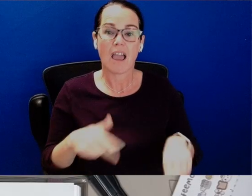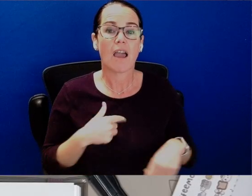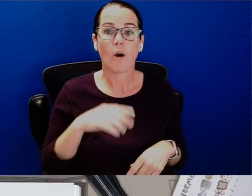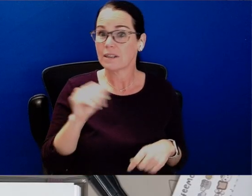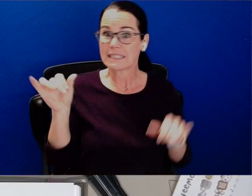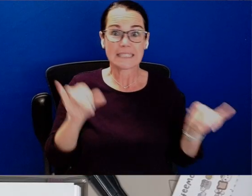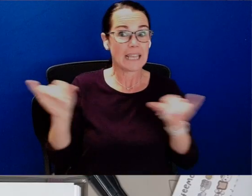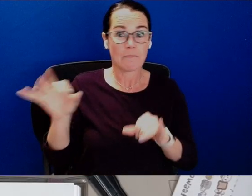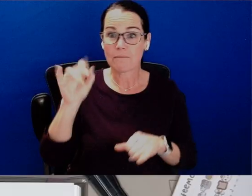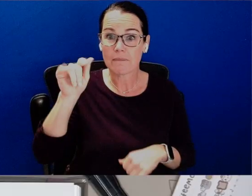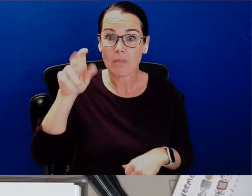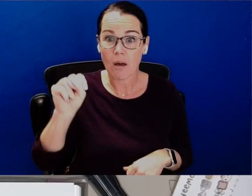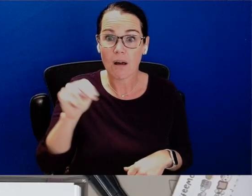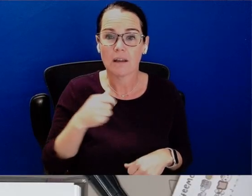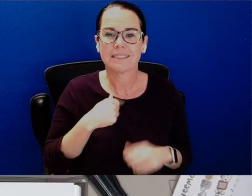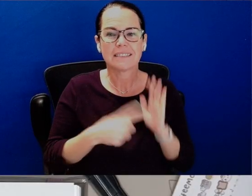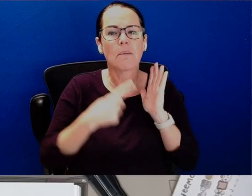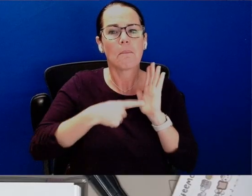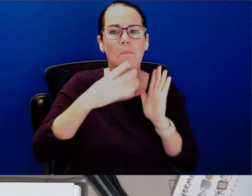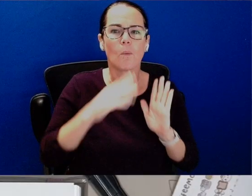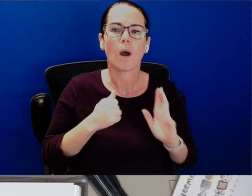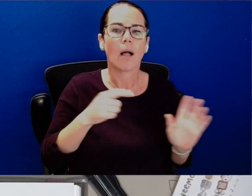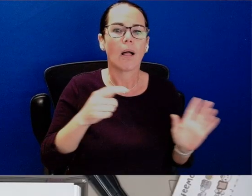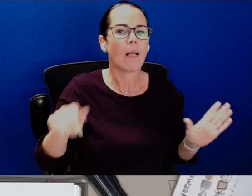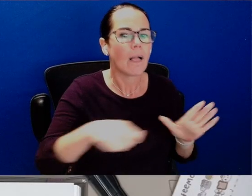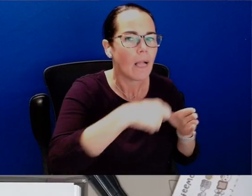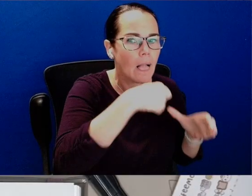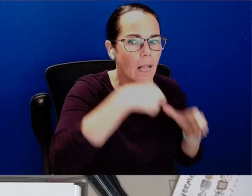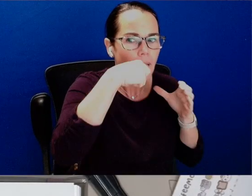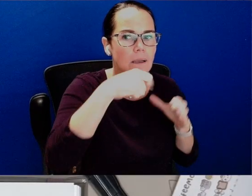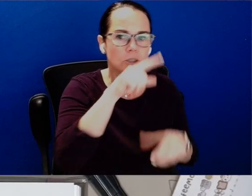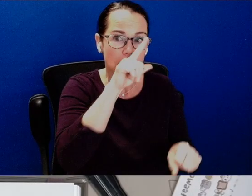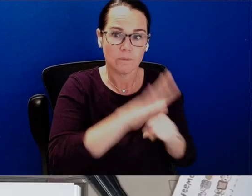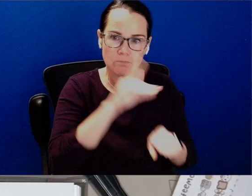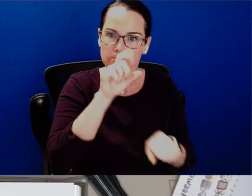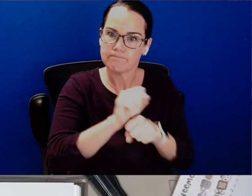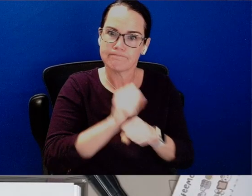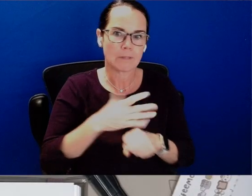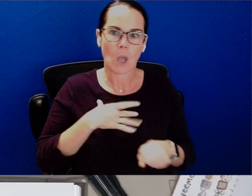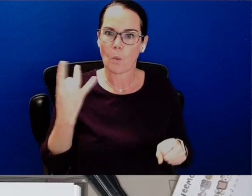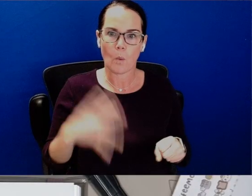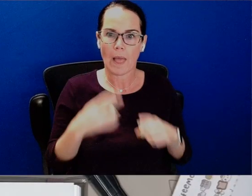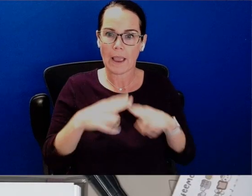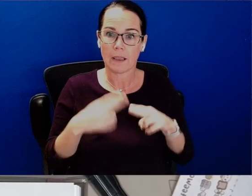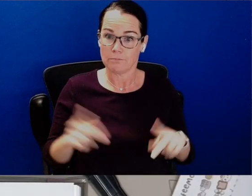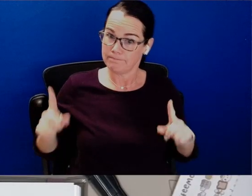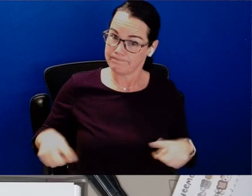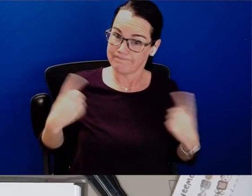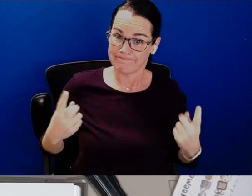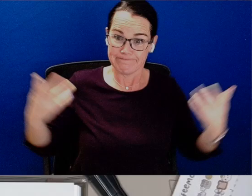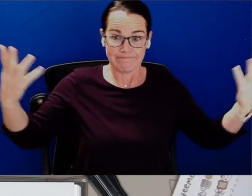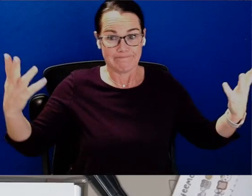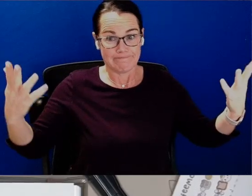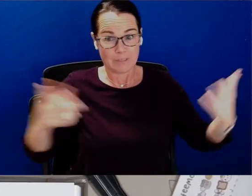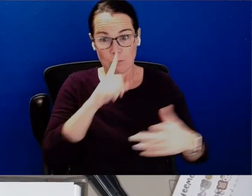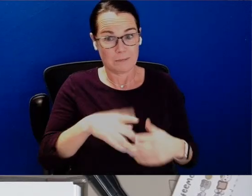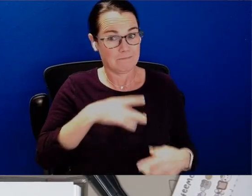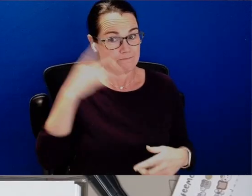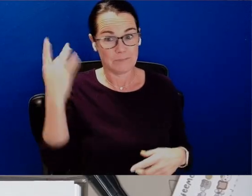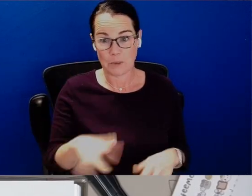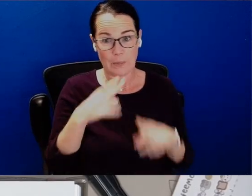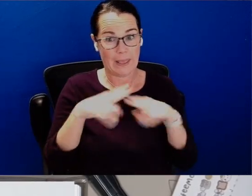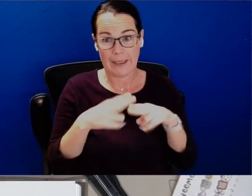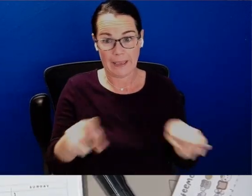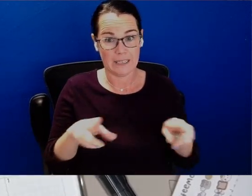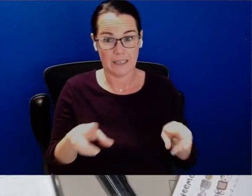often, I will try these egg dishes just to confirm that, nope, I really don't like it. But so far, really don't like it, and